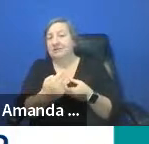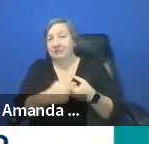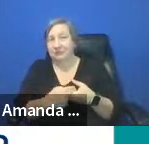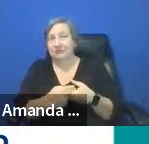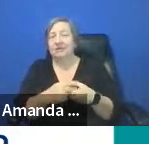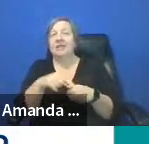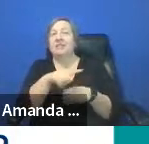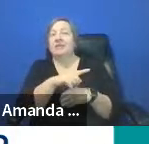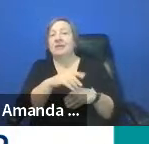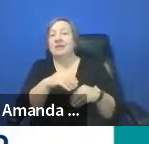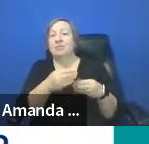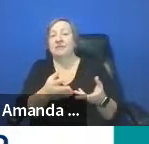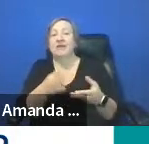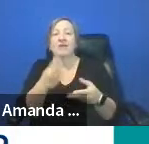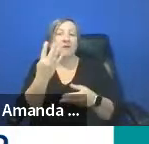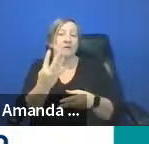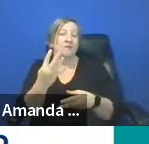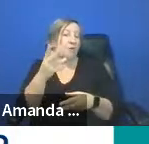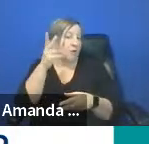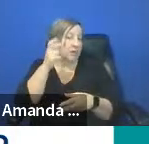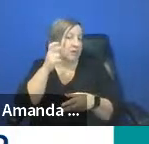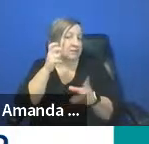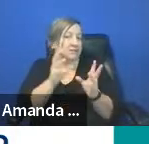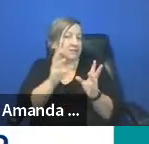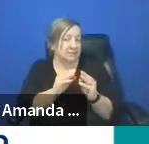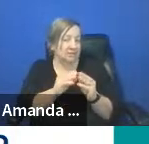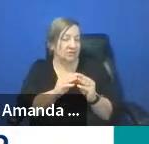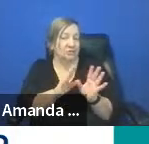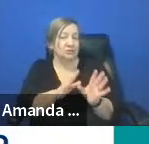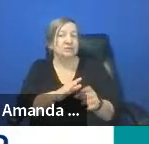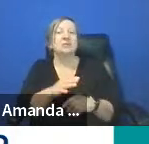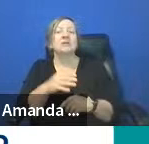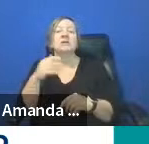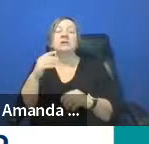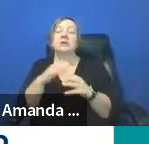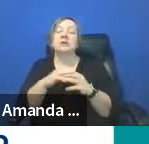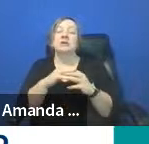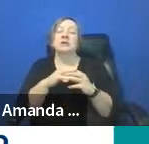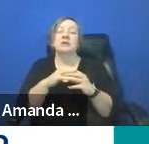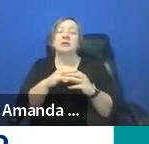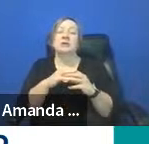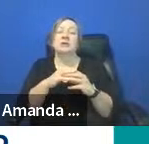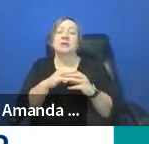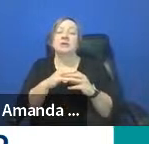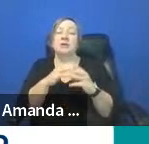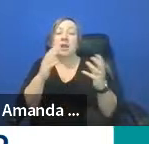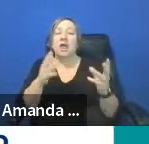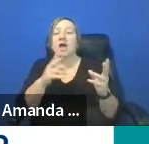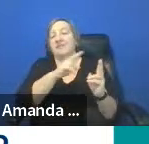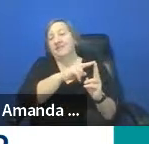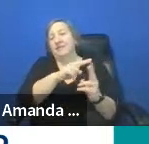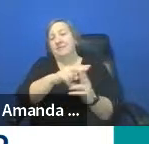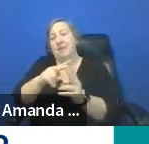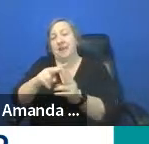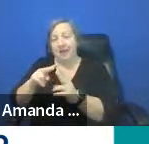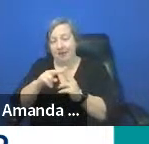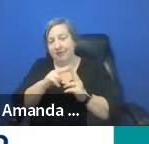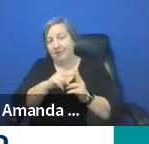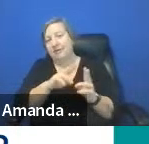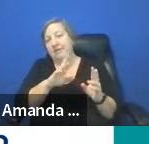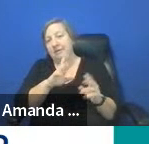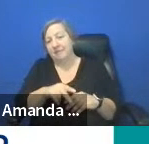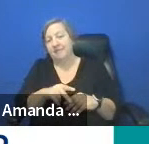They provided 4 listening sessions. And so a lot of them paired off, obviously. And with those